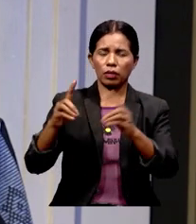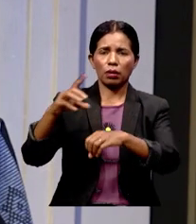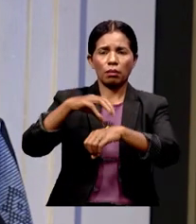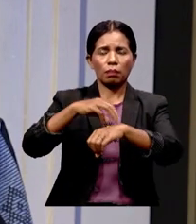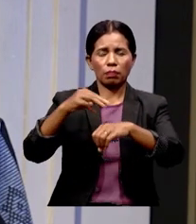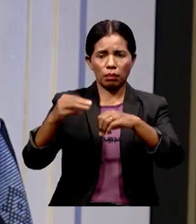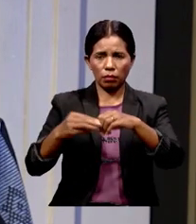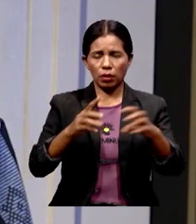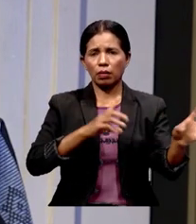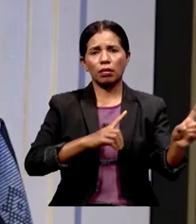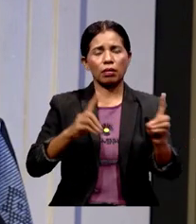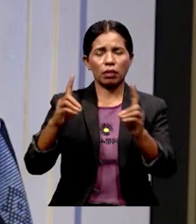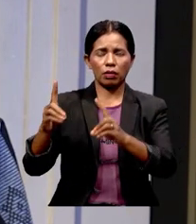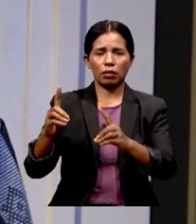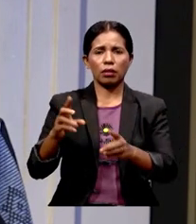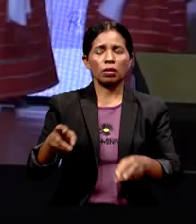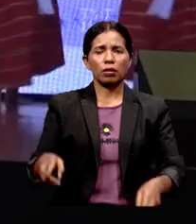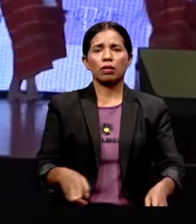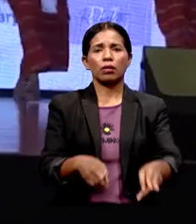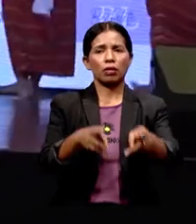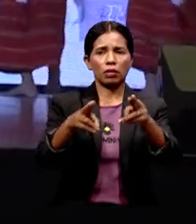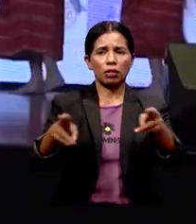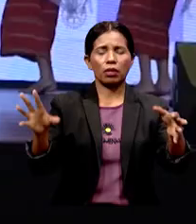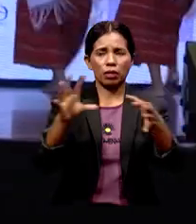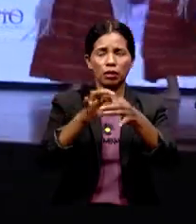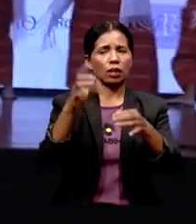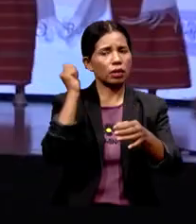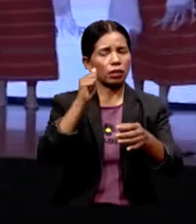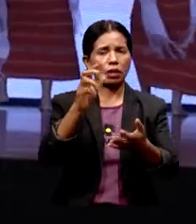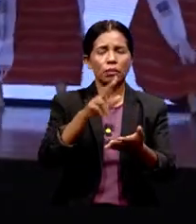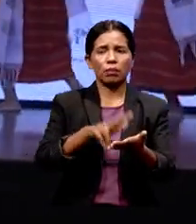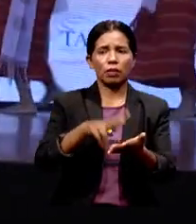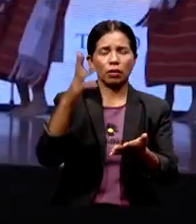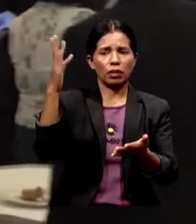strada, implementation of the roadmap, nebe leader ASEAN SIRA aprova ihak